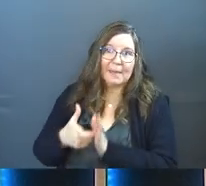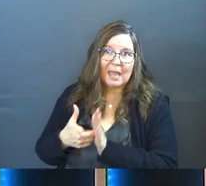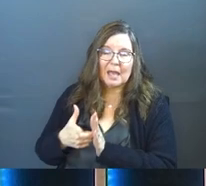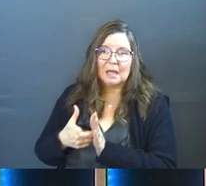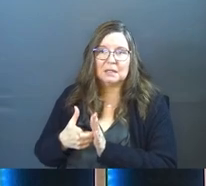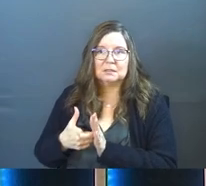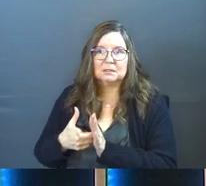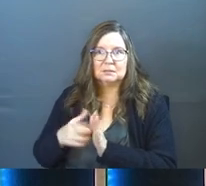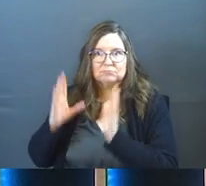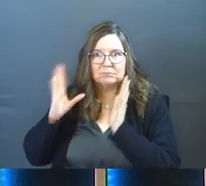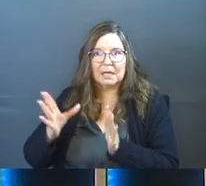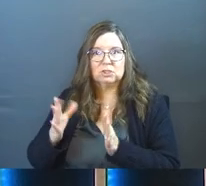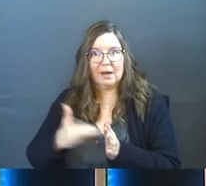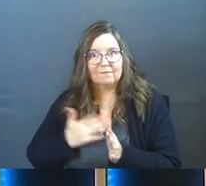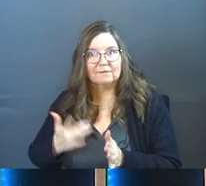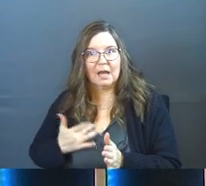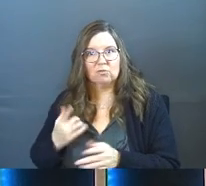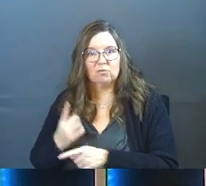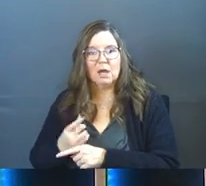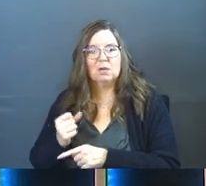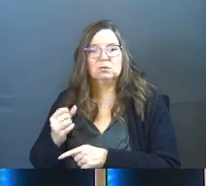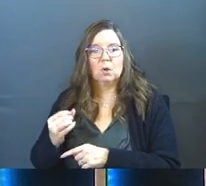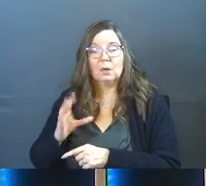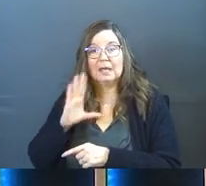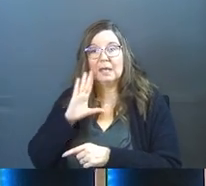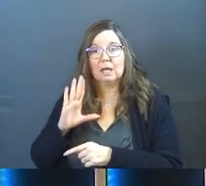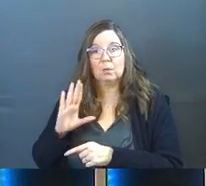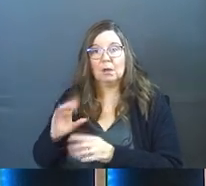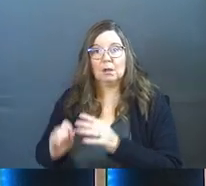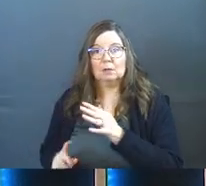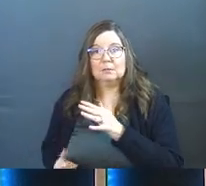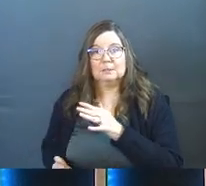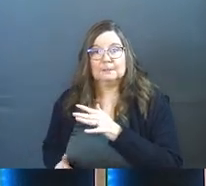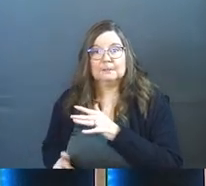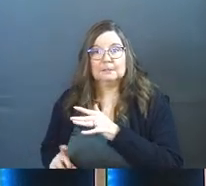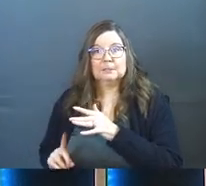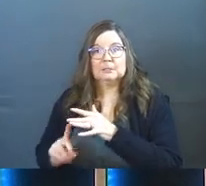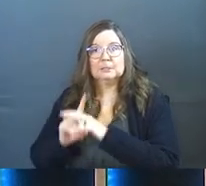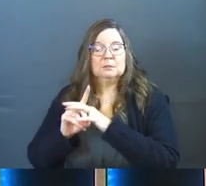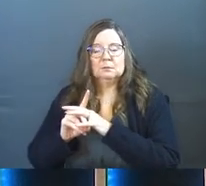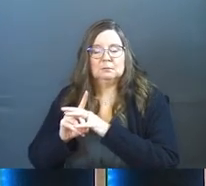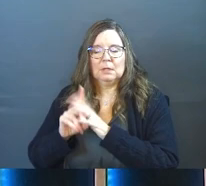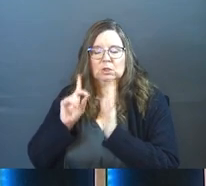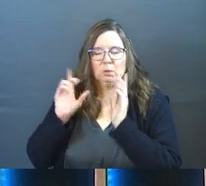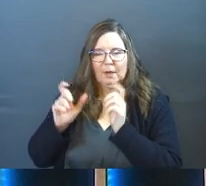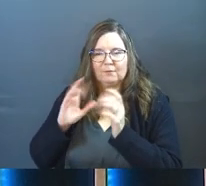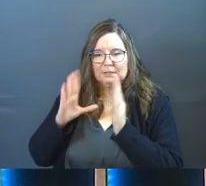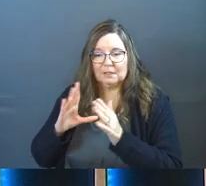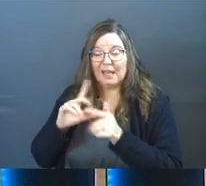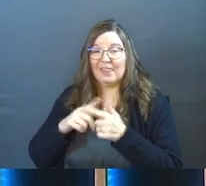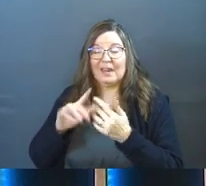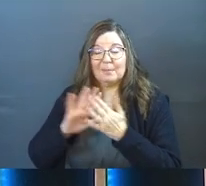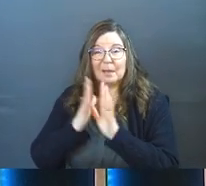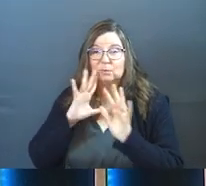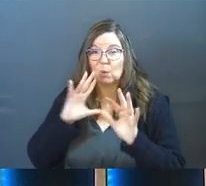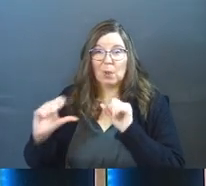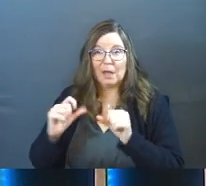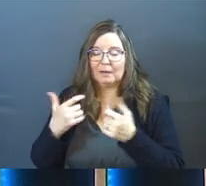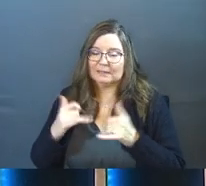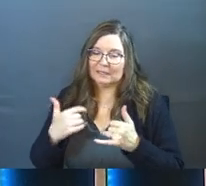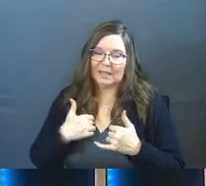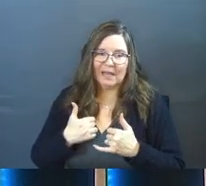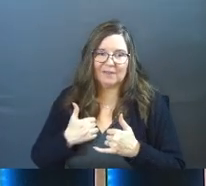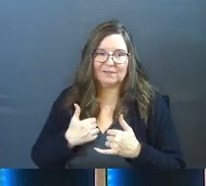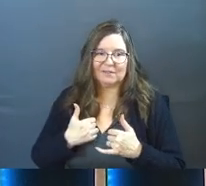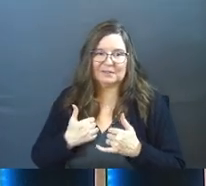demands to be heard and felt, right? And so it will get louder until you have to do something with it. And so then it gets so loud and I still